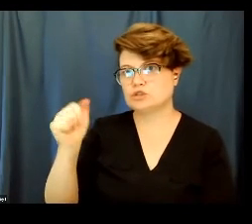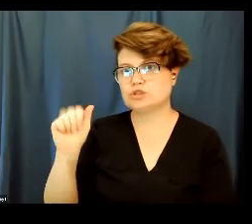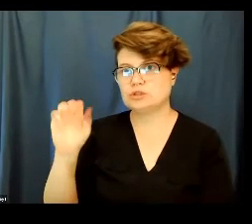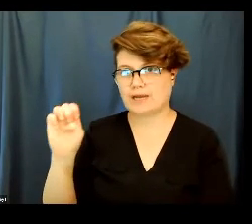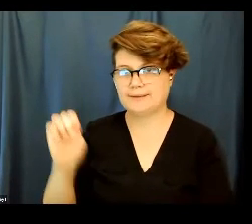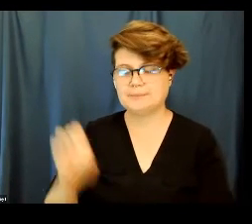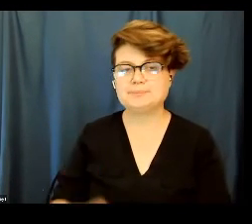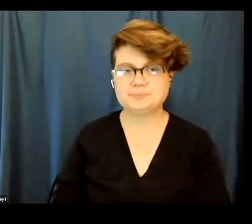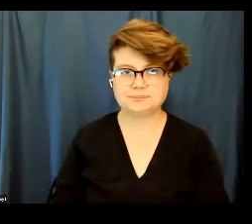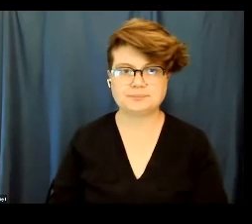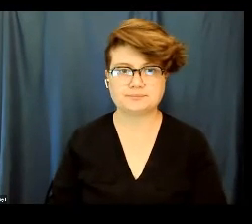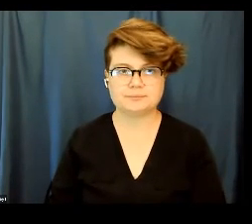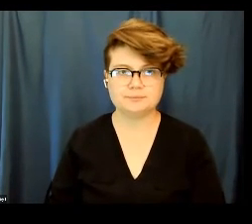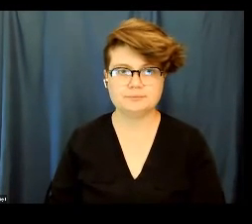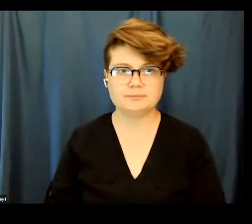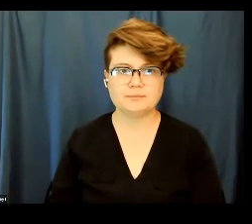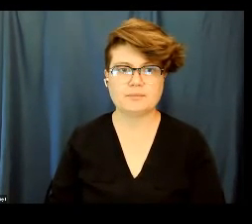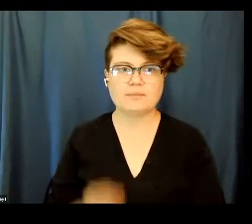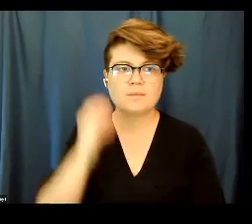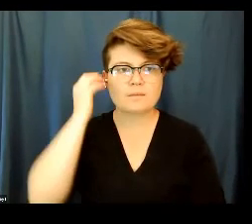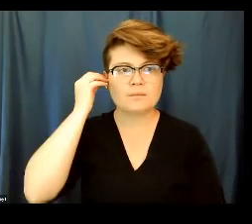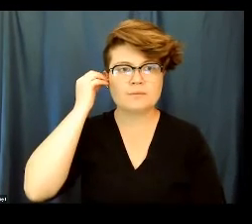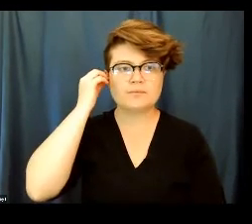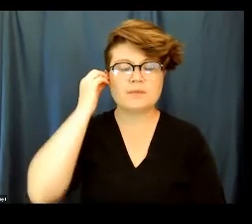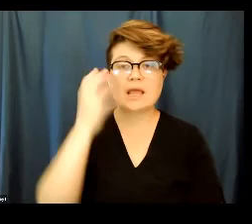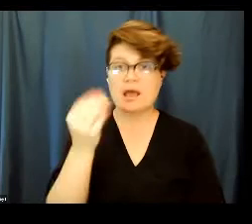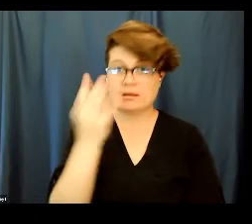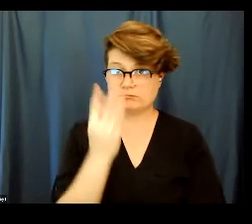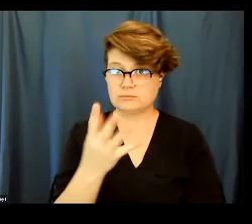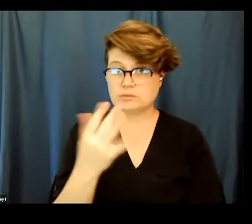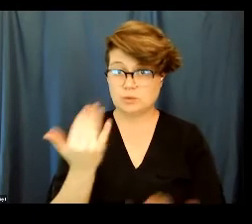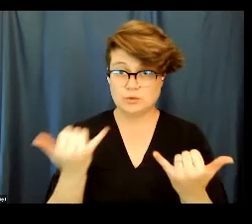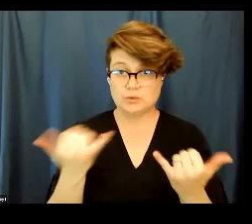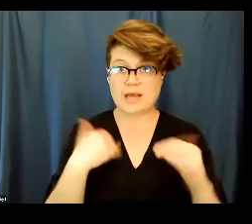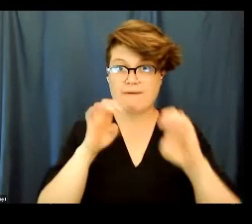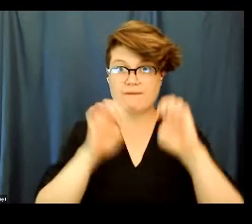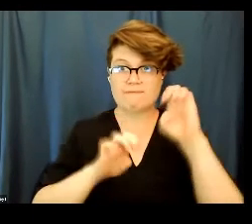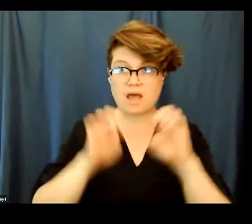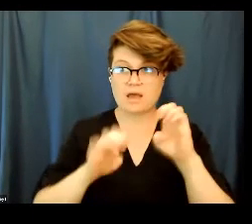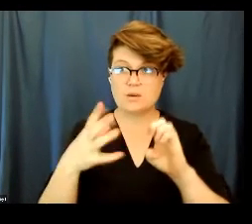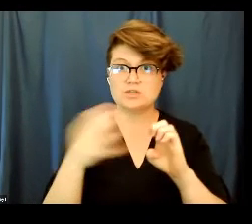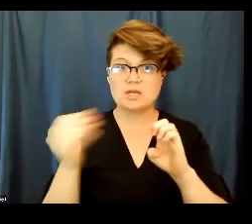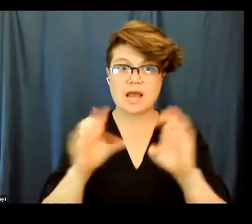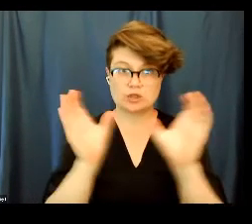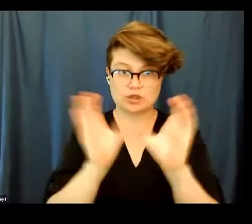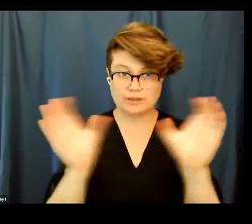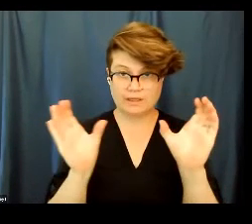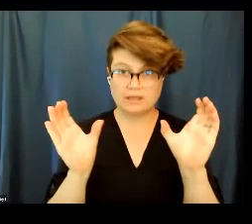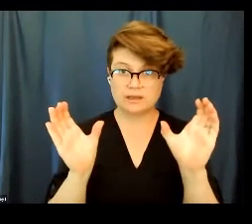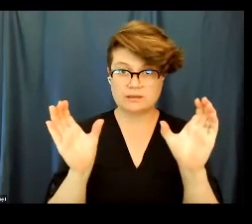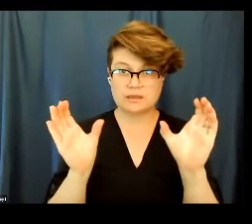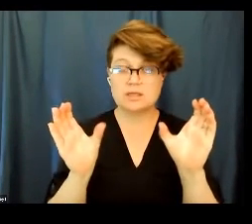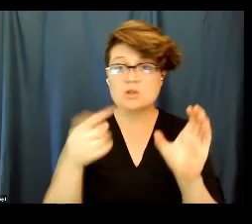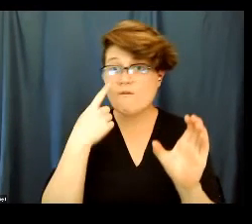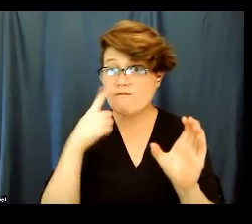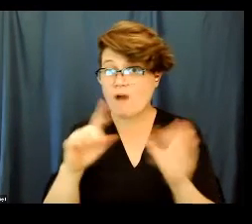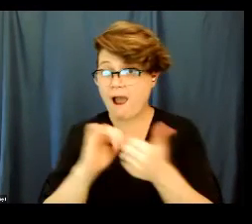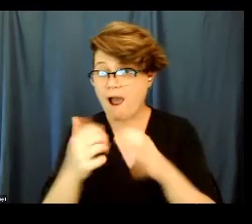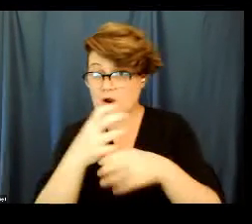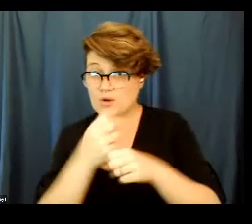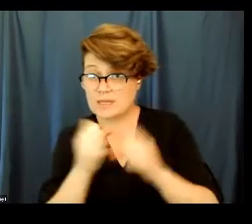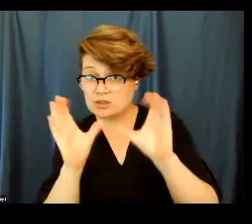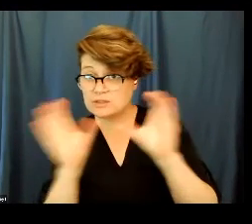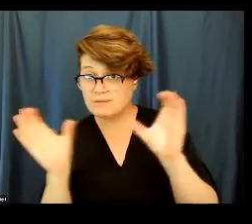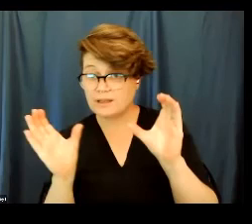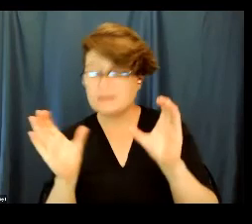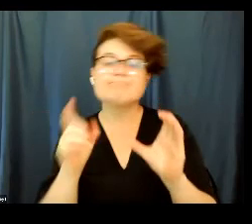And then lastly, we do have an evaluation at the end of today. And then to get a certificate, all you have to do is complete